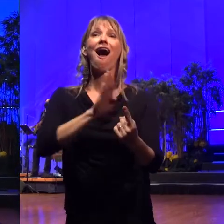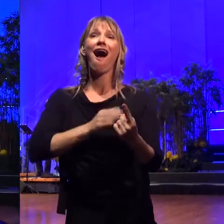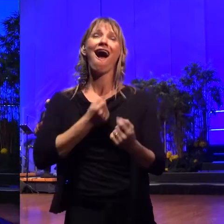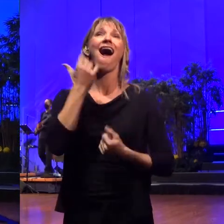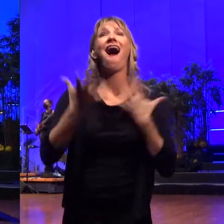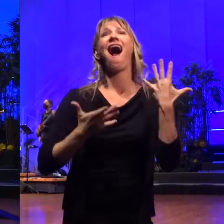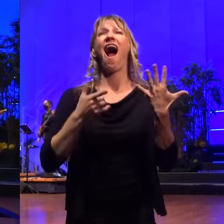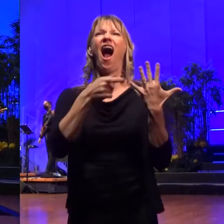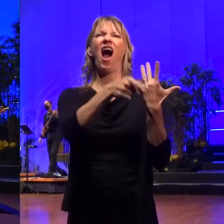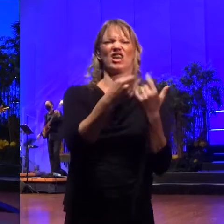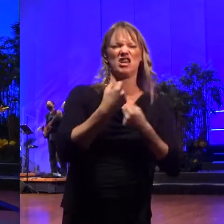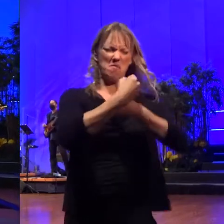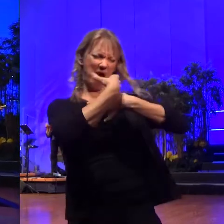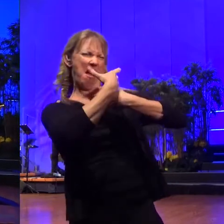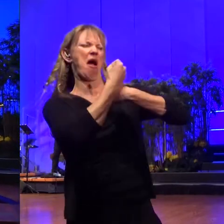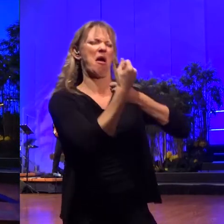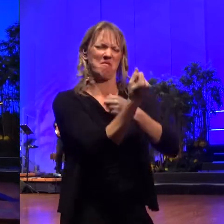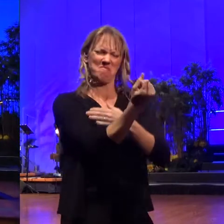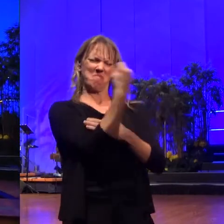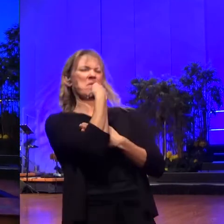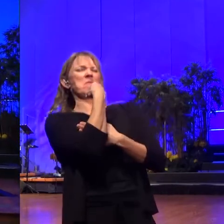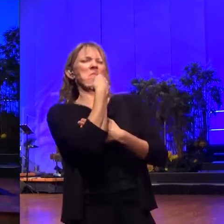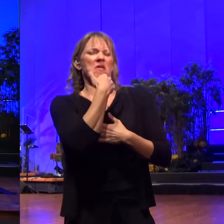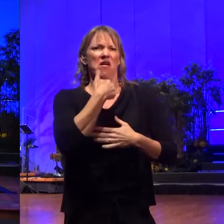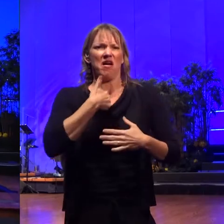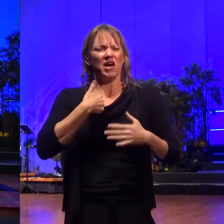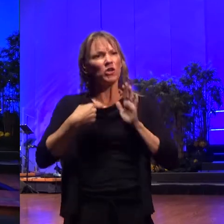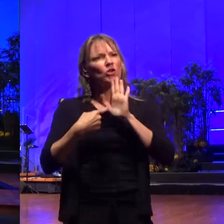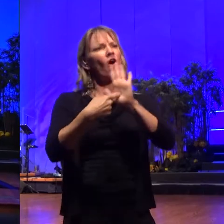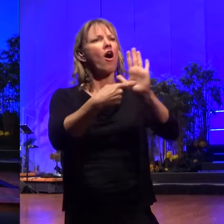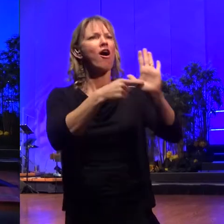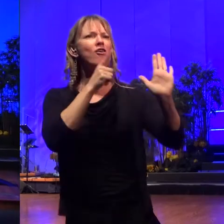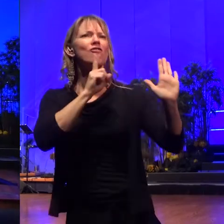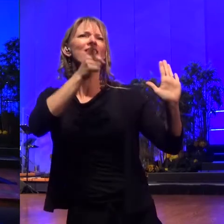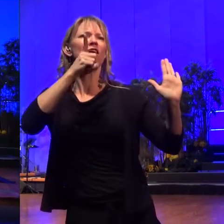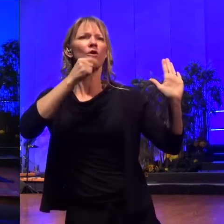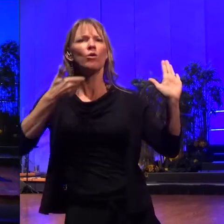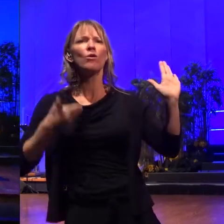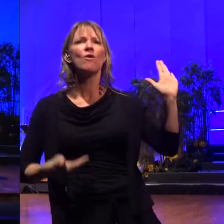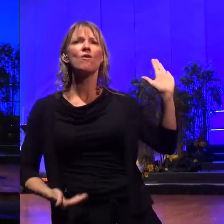melody. Let me show you the real me.